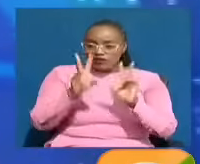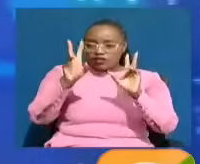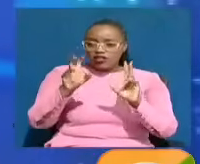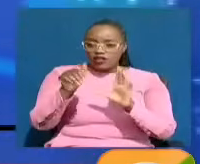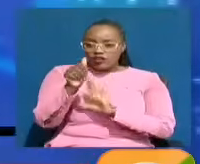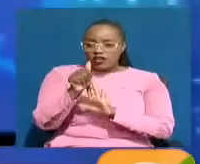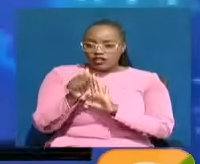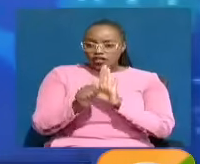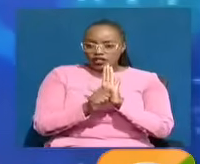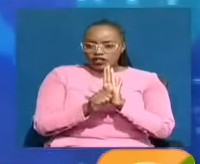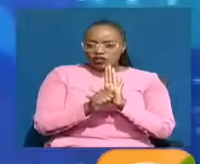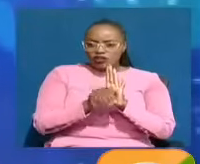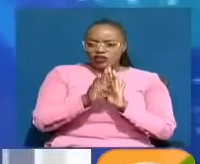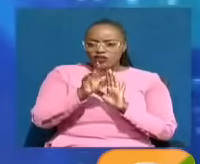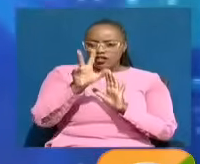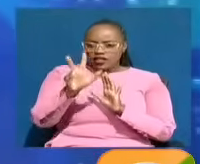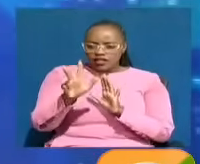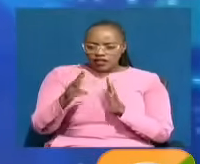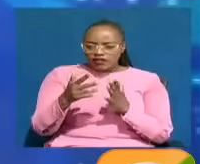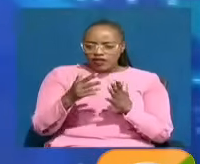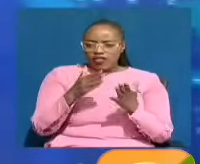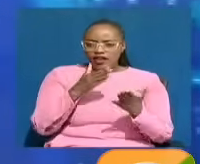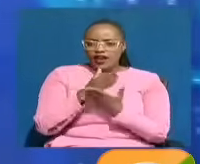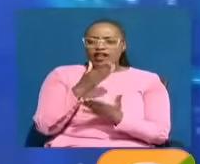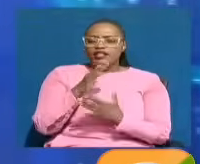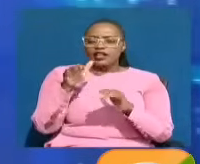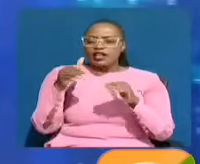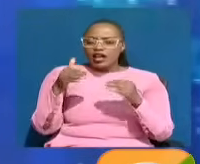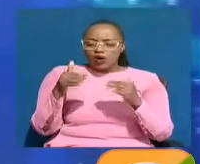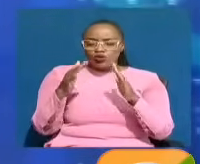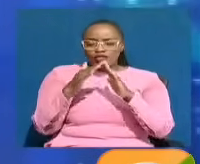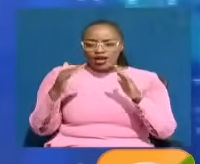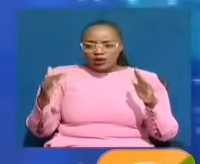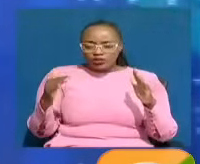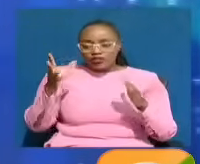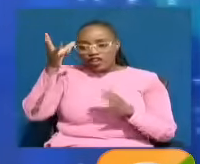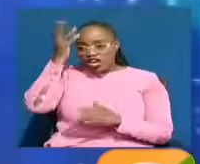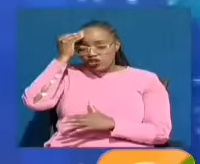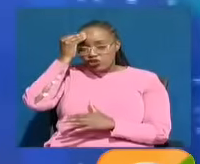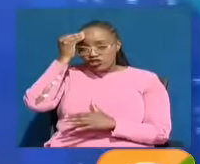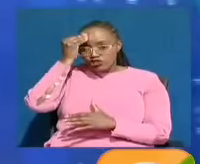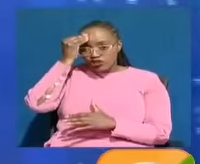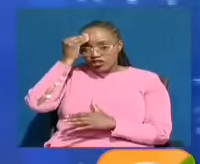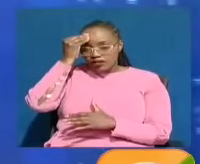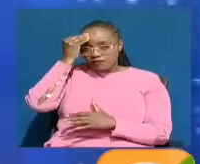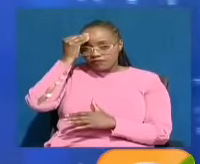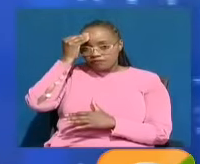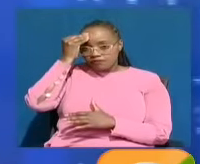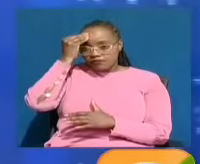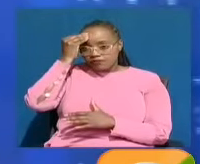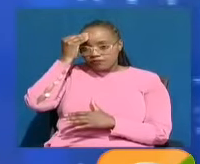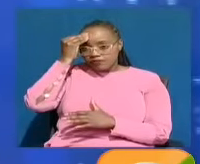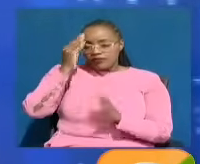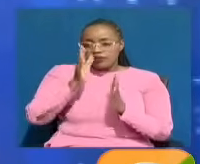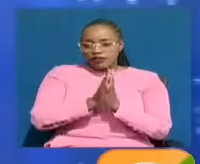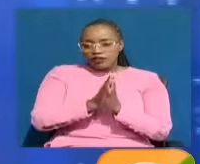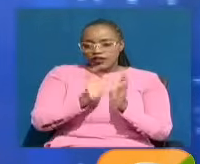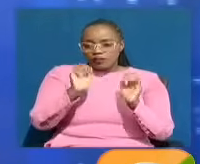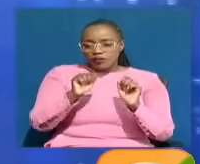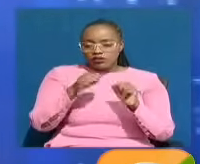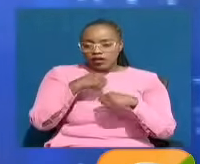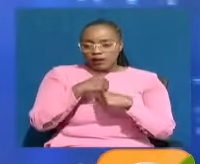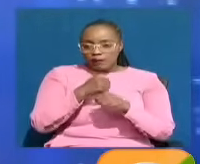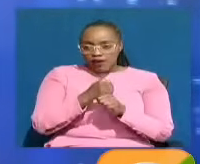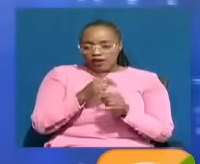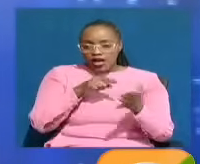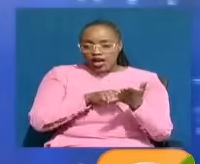Article 43, issues of rights, for example, housing, education, being able to afford